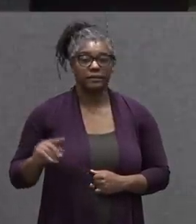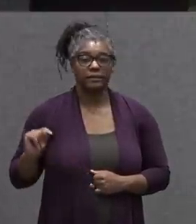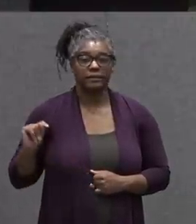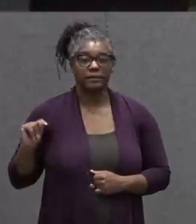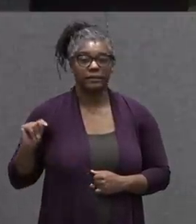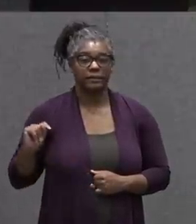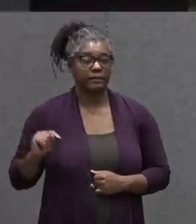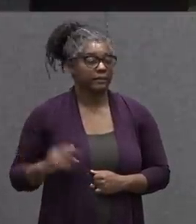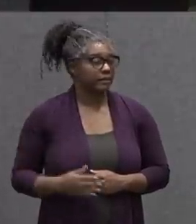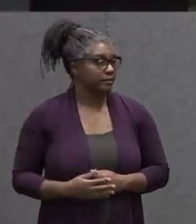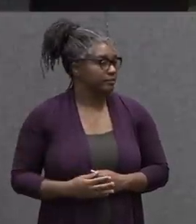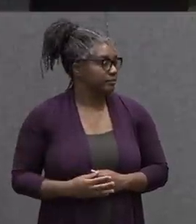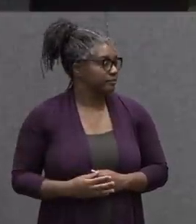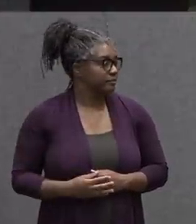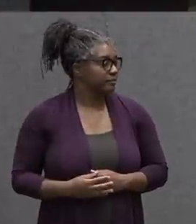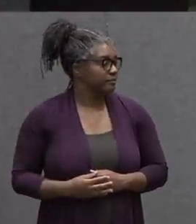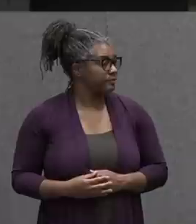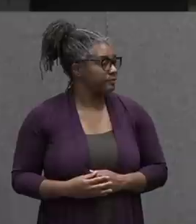T.